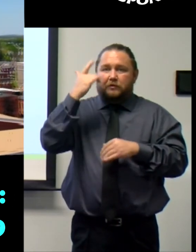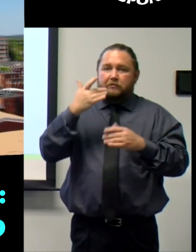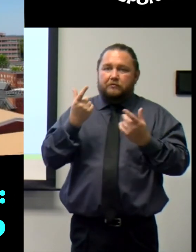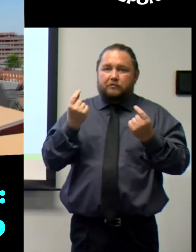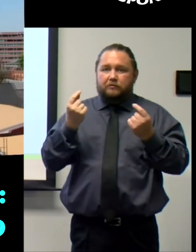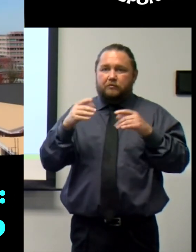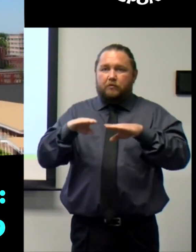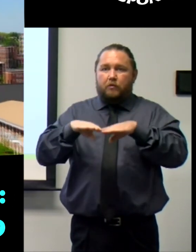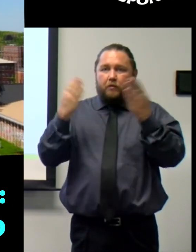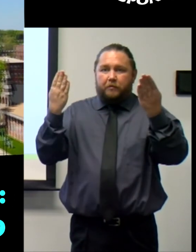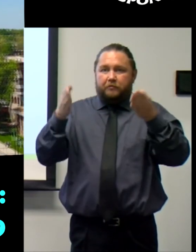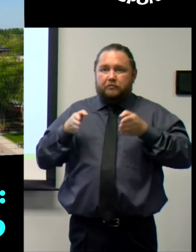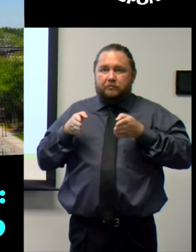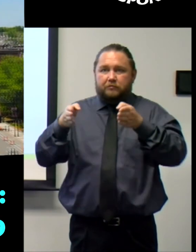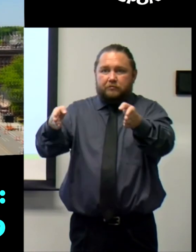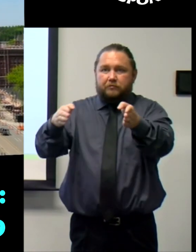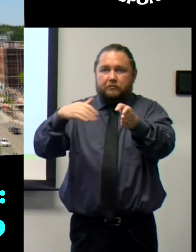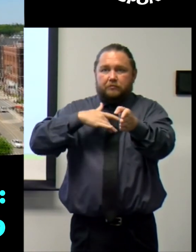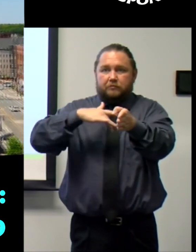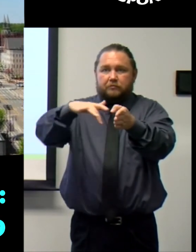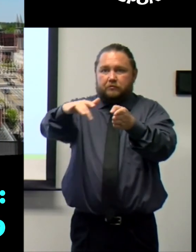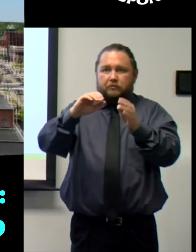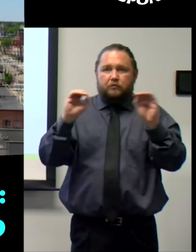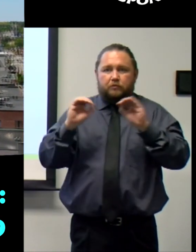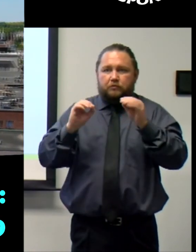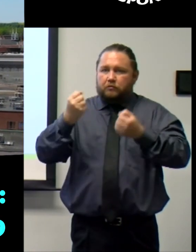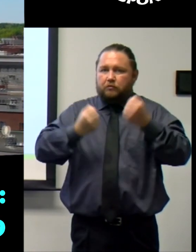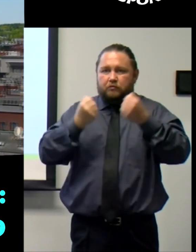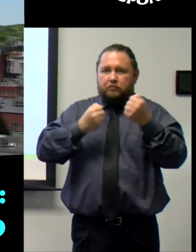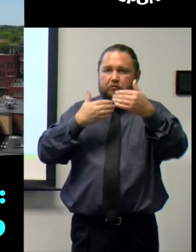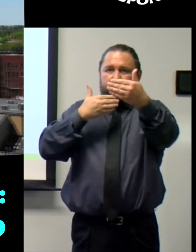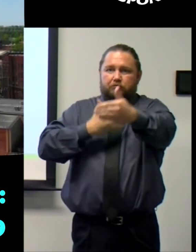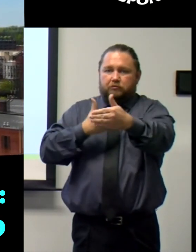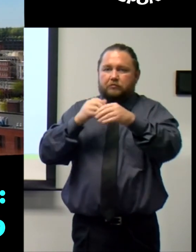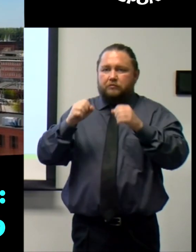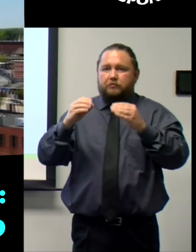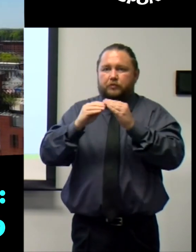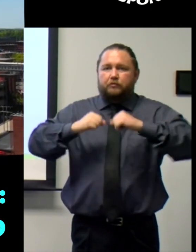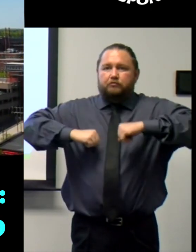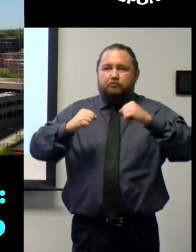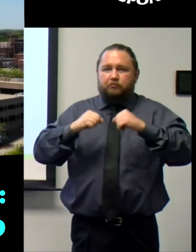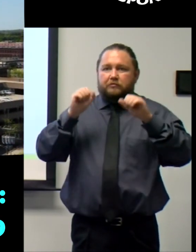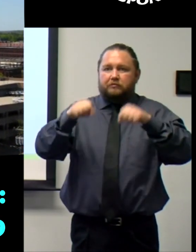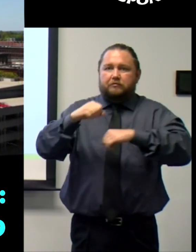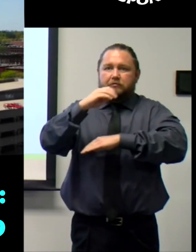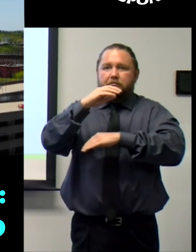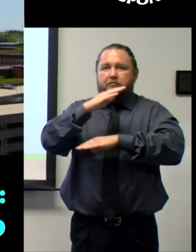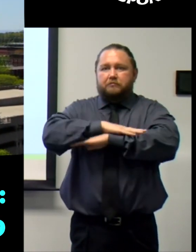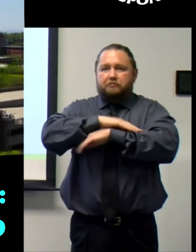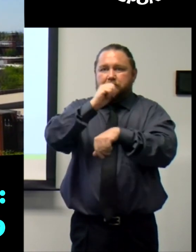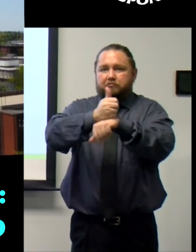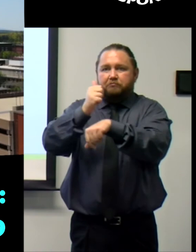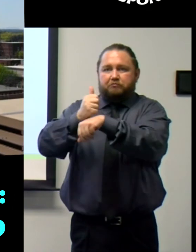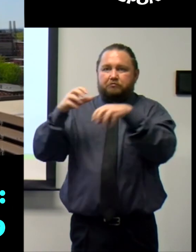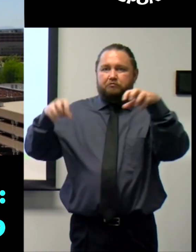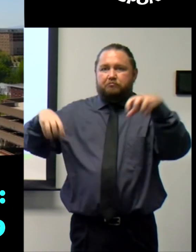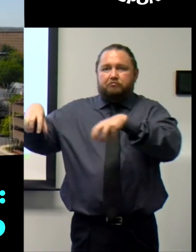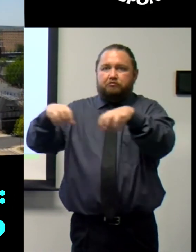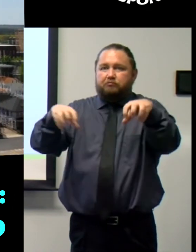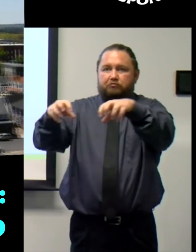the comments regarding these steps from almost everyone. Downtown businesses say it's helping them a